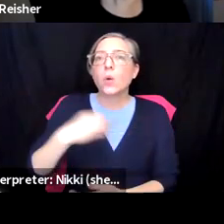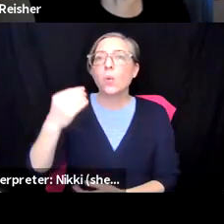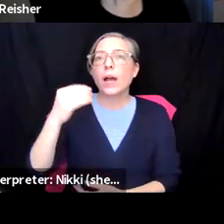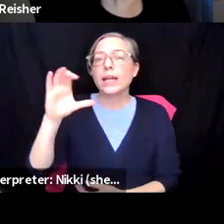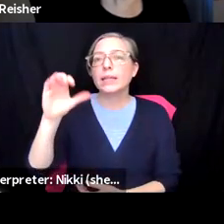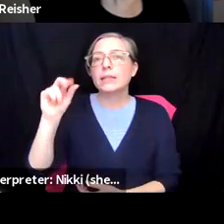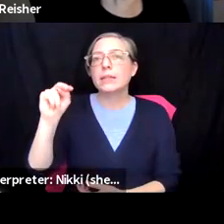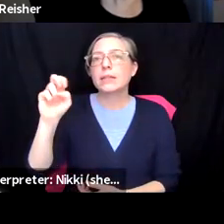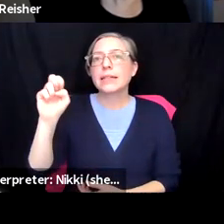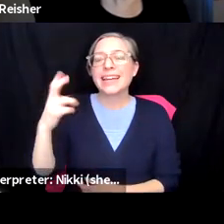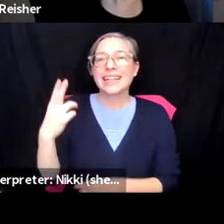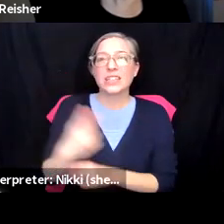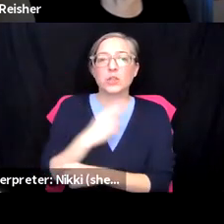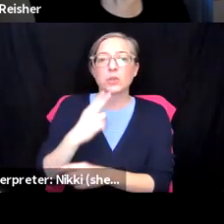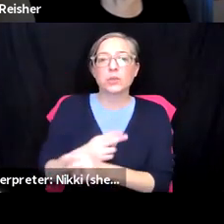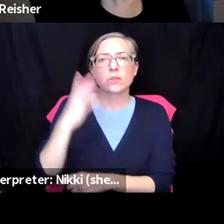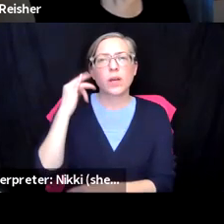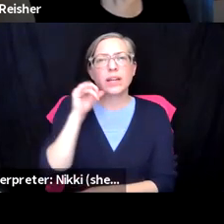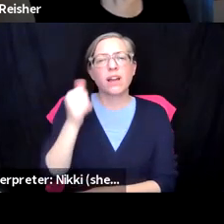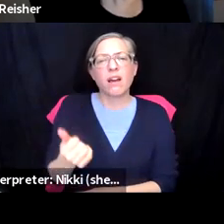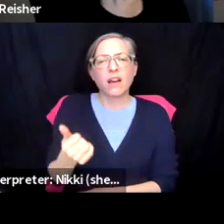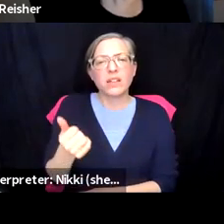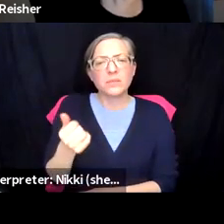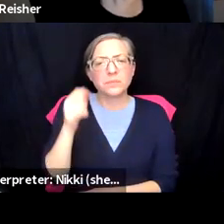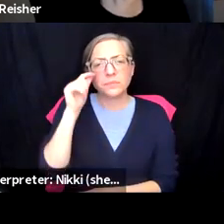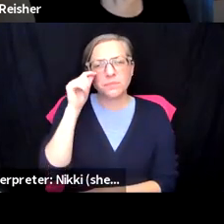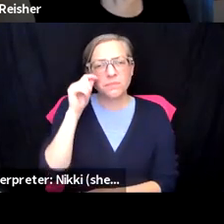for the Blind?